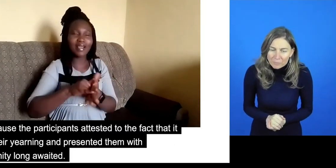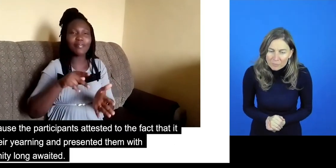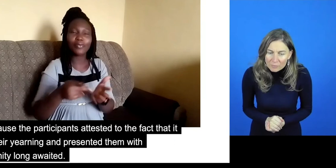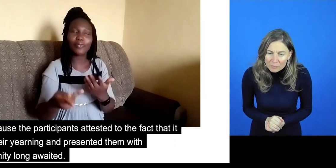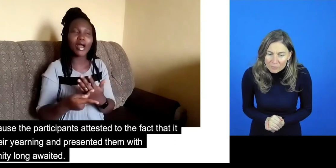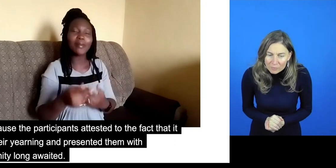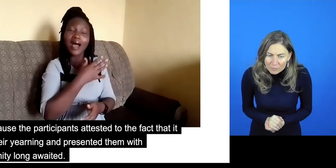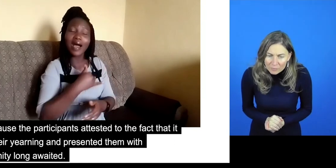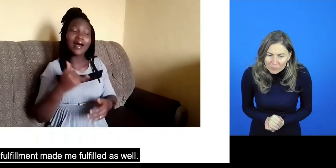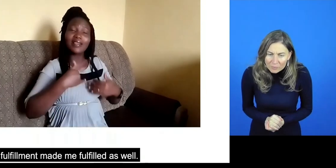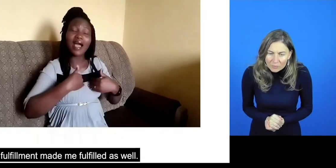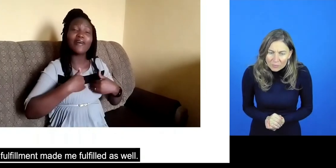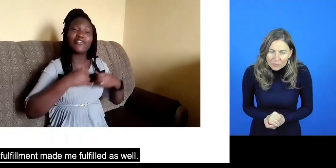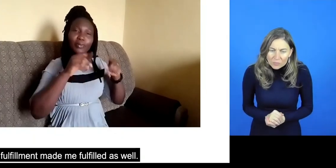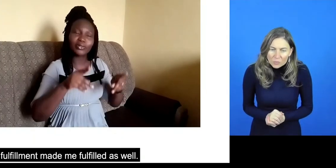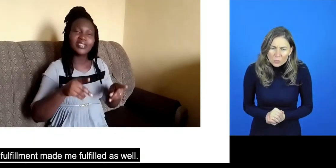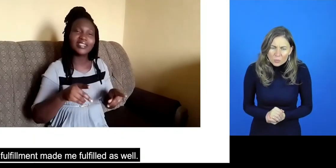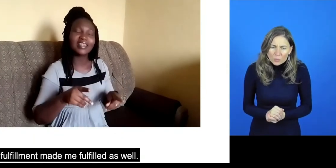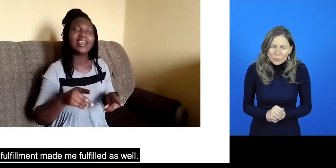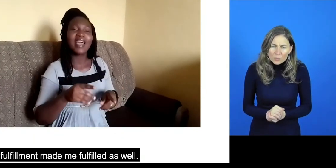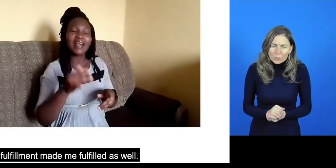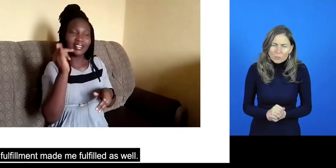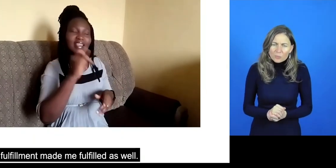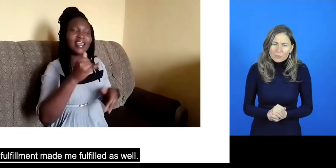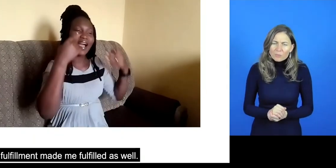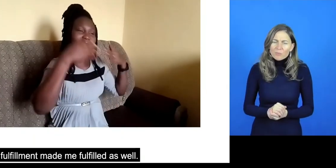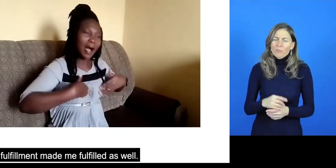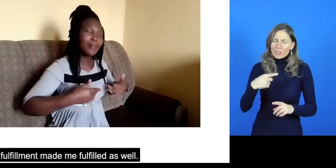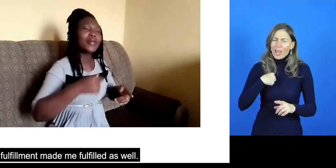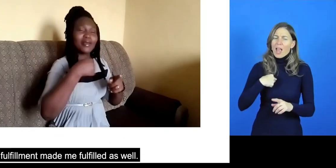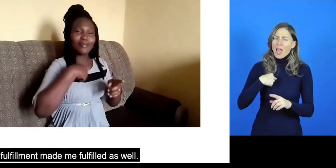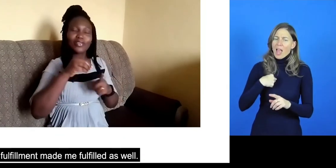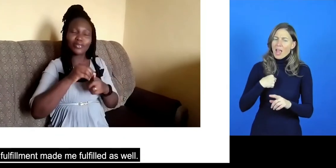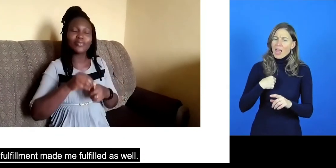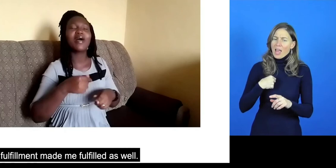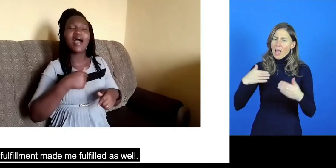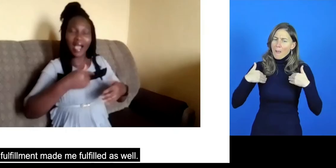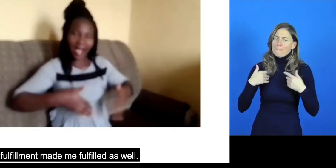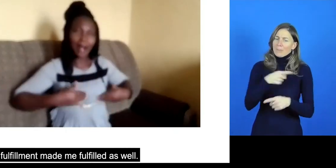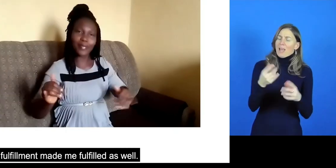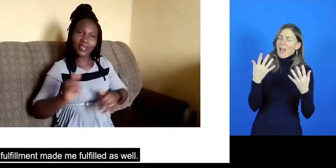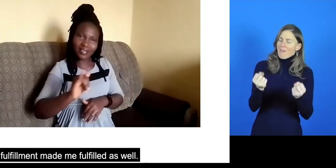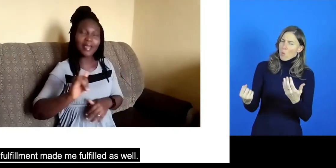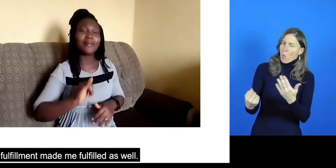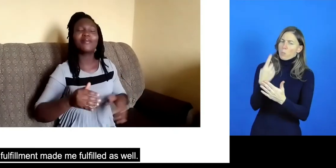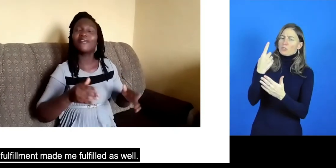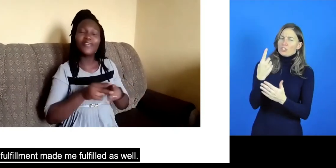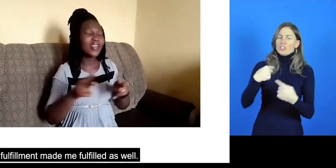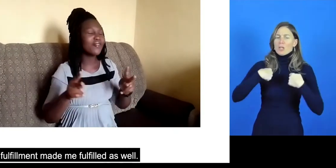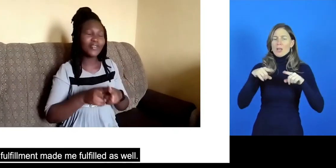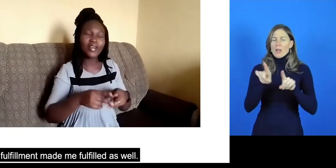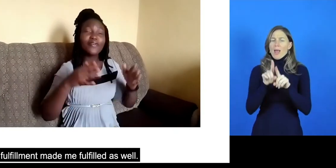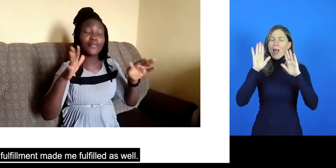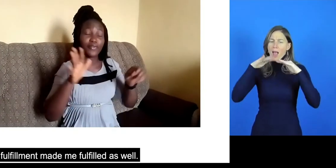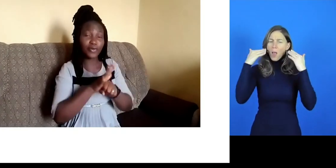organize that program and they have opportunity, they are happy, me too. Happy stay,